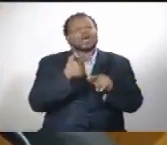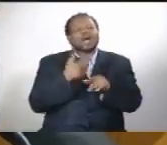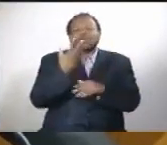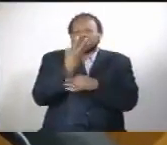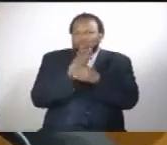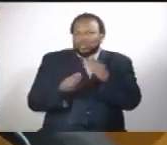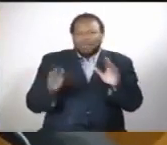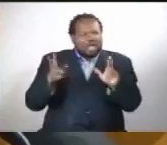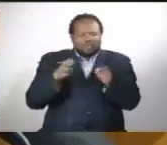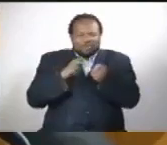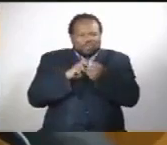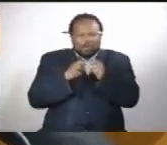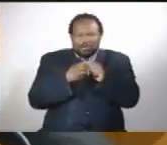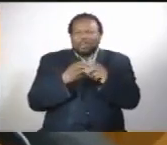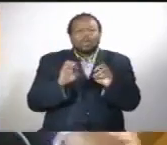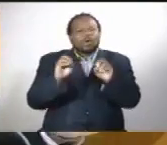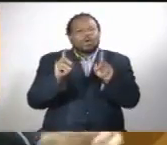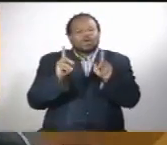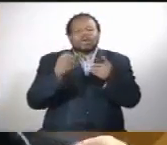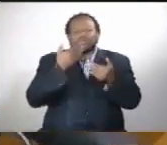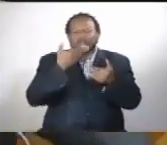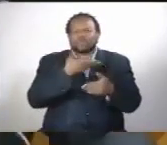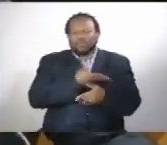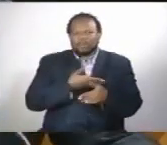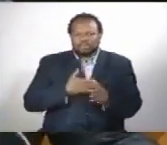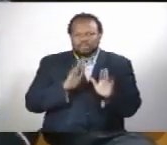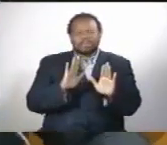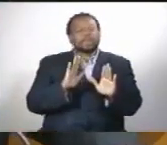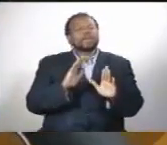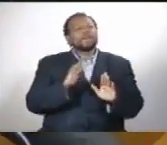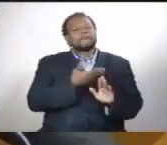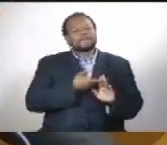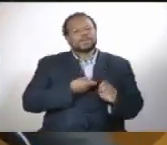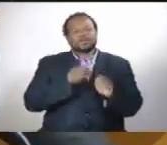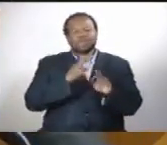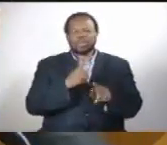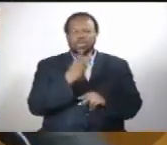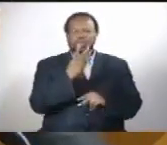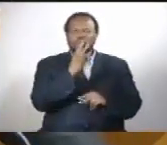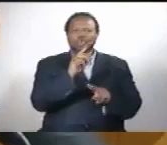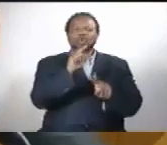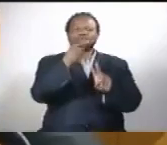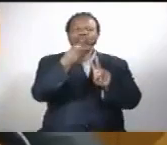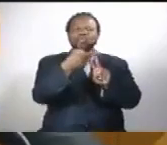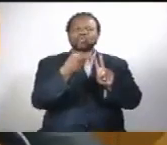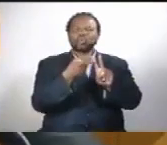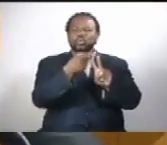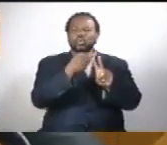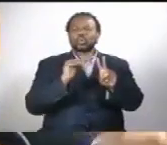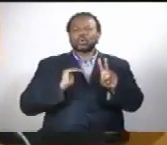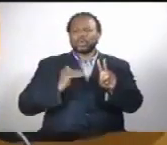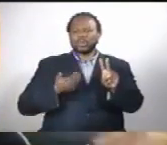withdraw. I've got no problem with that. All right. Thank you, ma'am. Then, Madam Speaker, there were the two ladies. Honorable Speaker, can